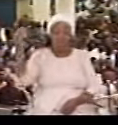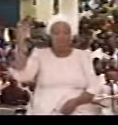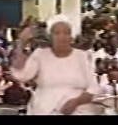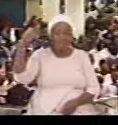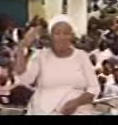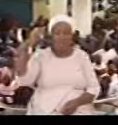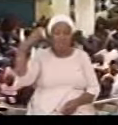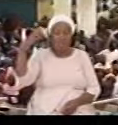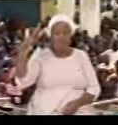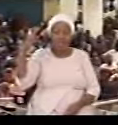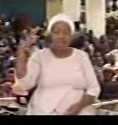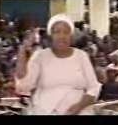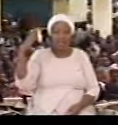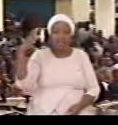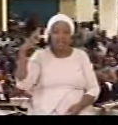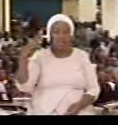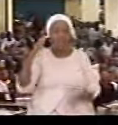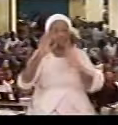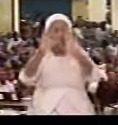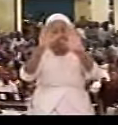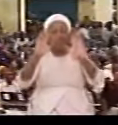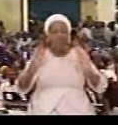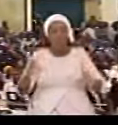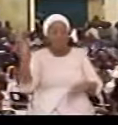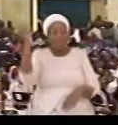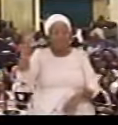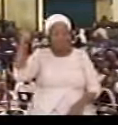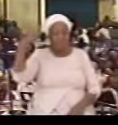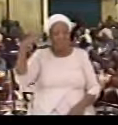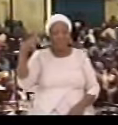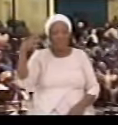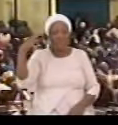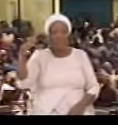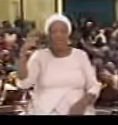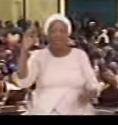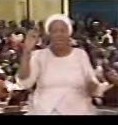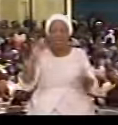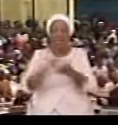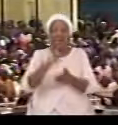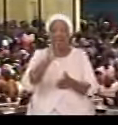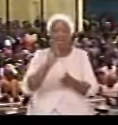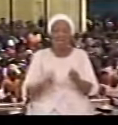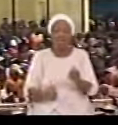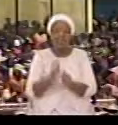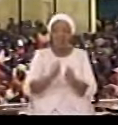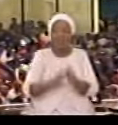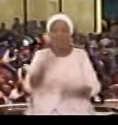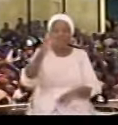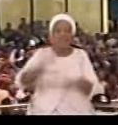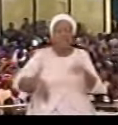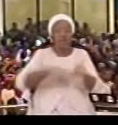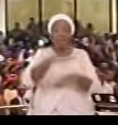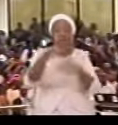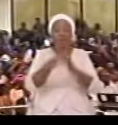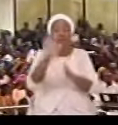grace, marvelous grace that is greater than all your